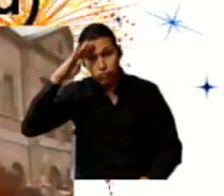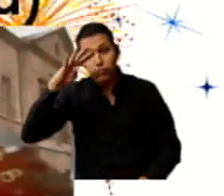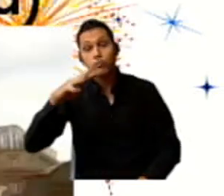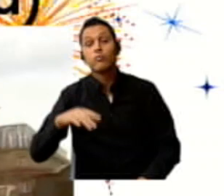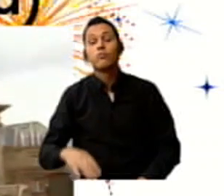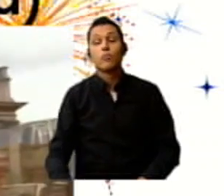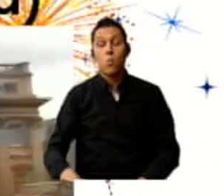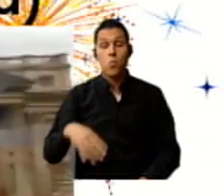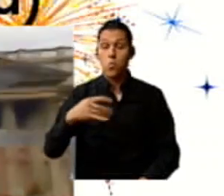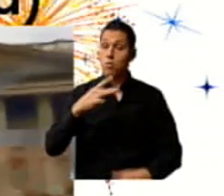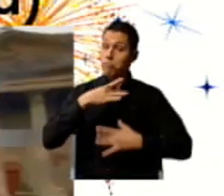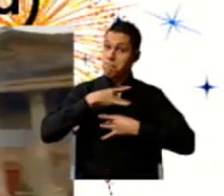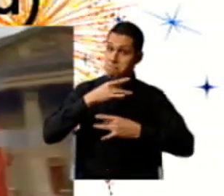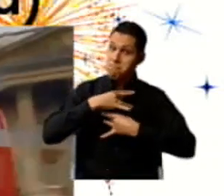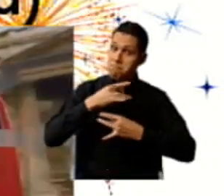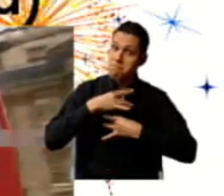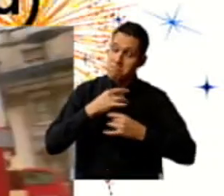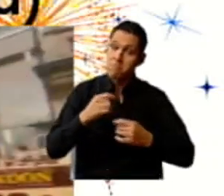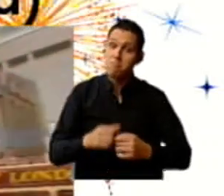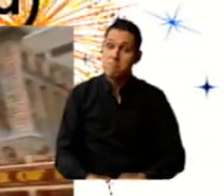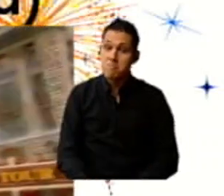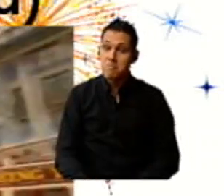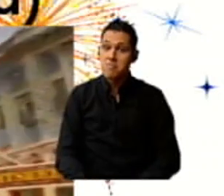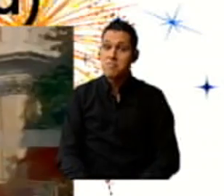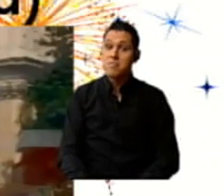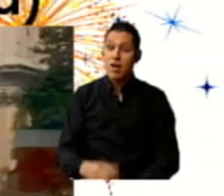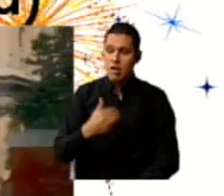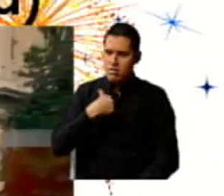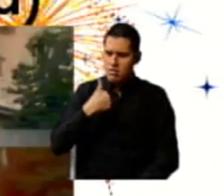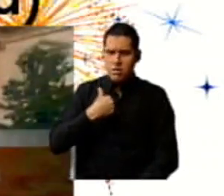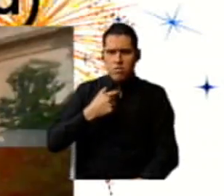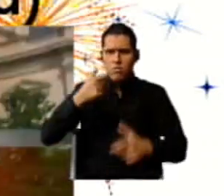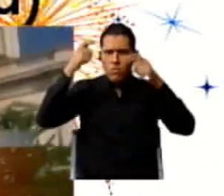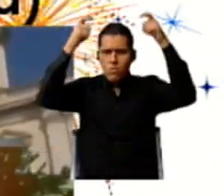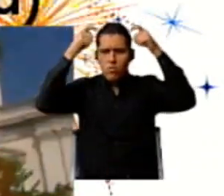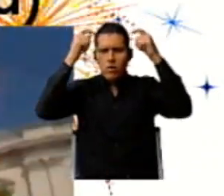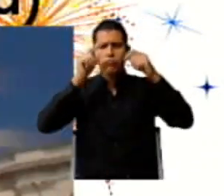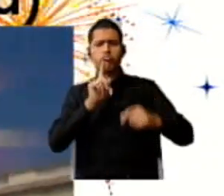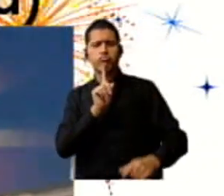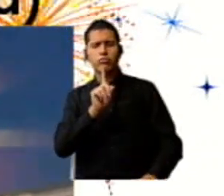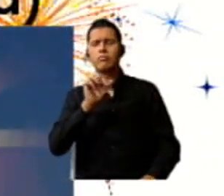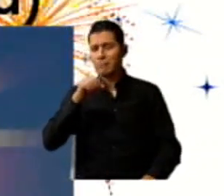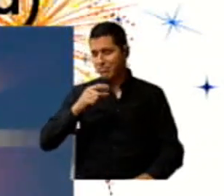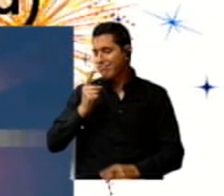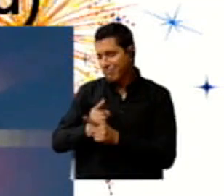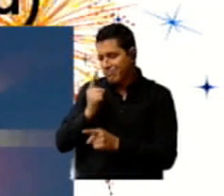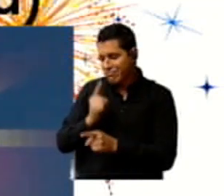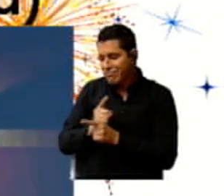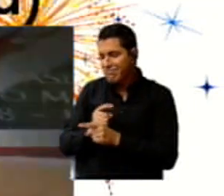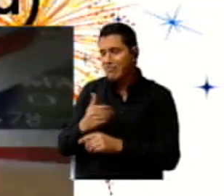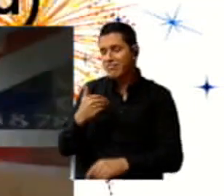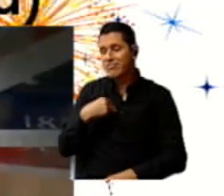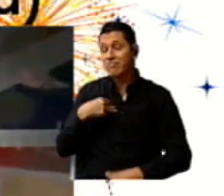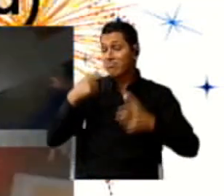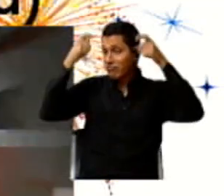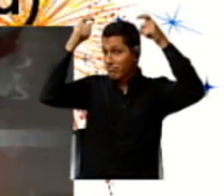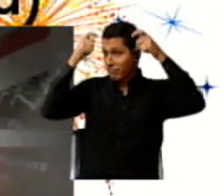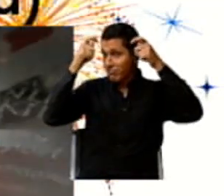That's very interesting. Do they have a queen? Yes, Charlotte, they have a